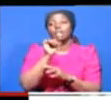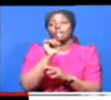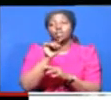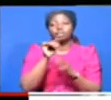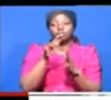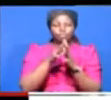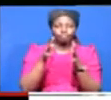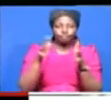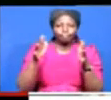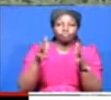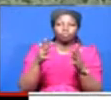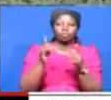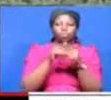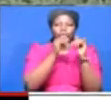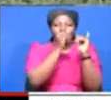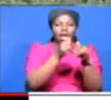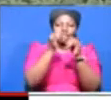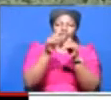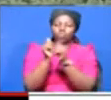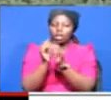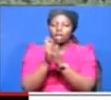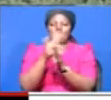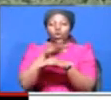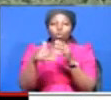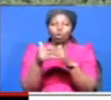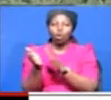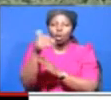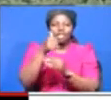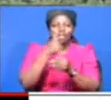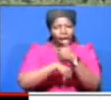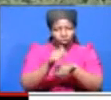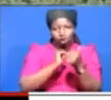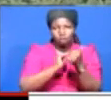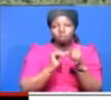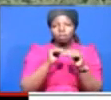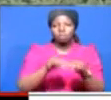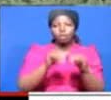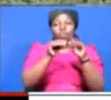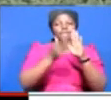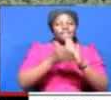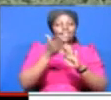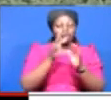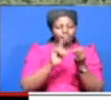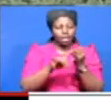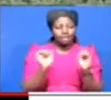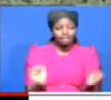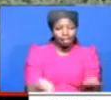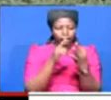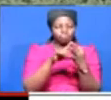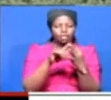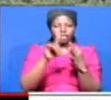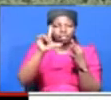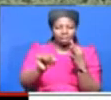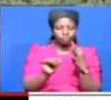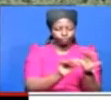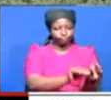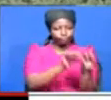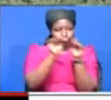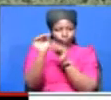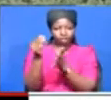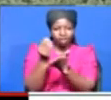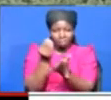individual and or collective action. Promote faster, safer, and cheaper transfer of remittances and